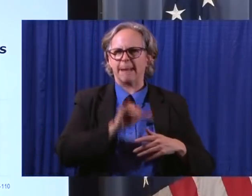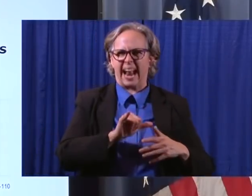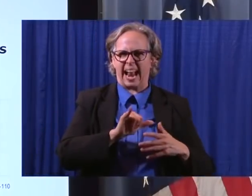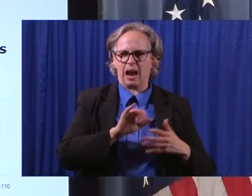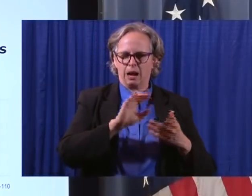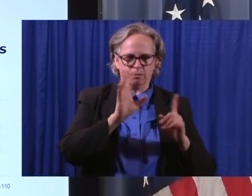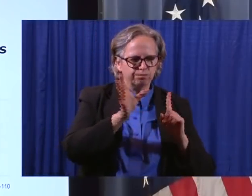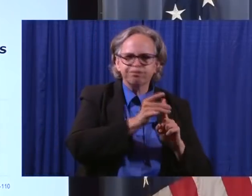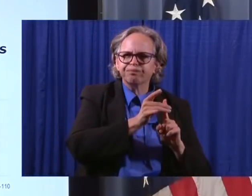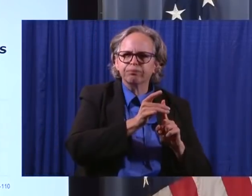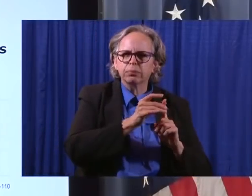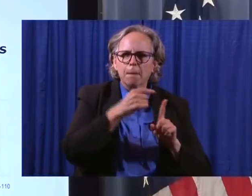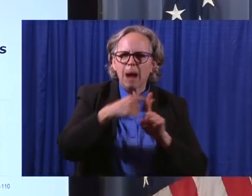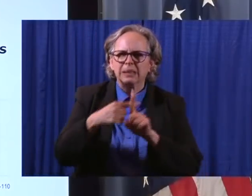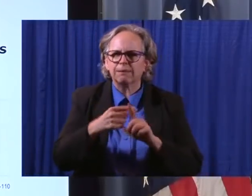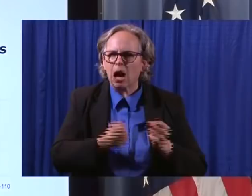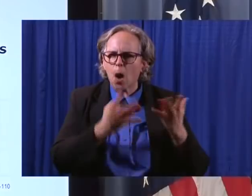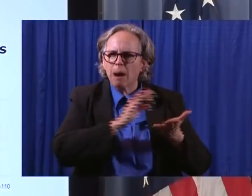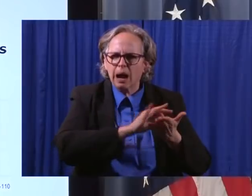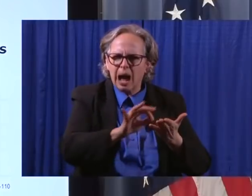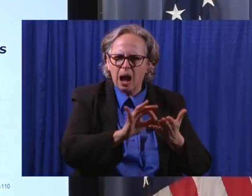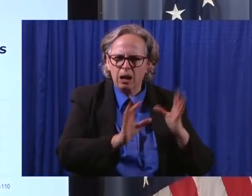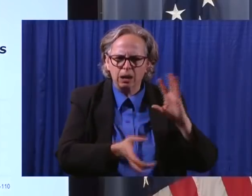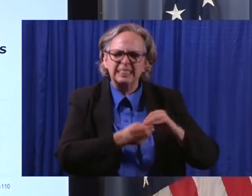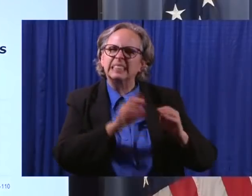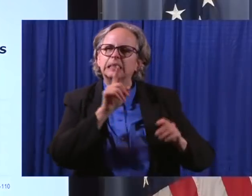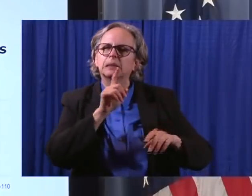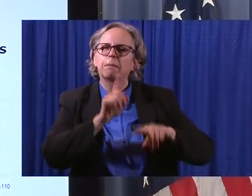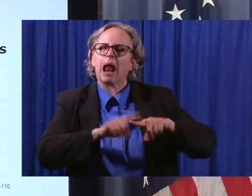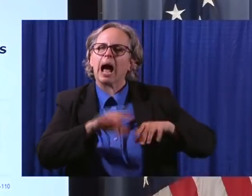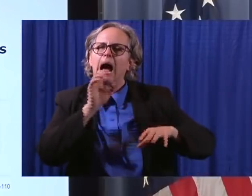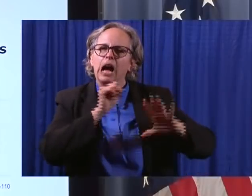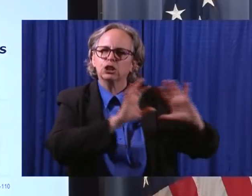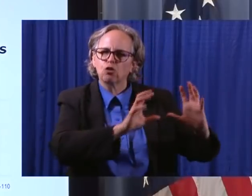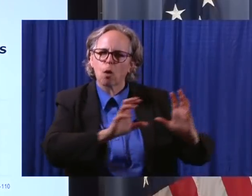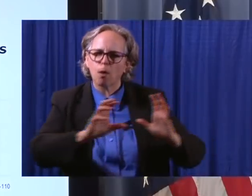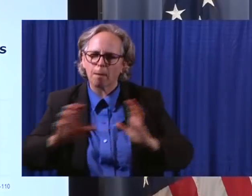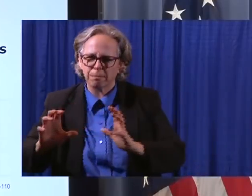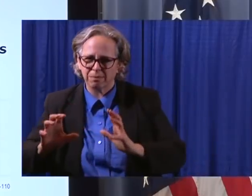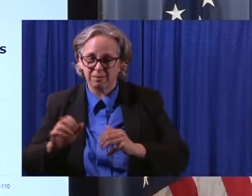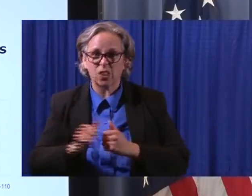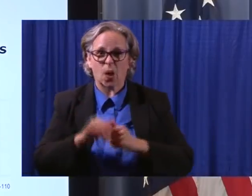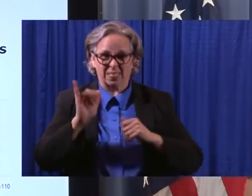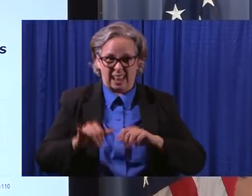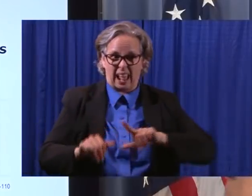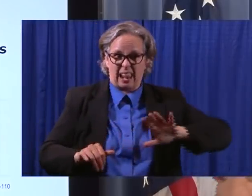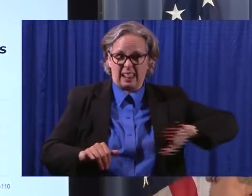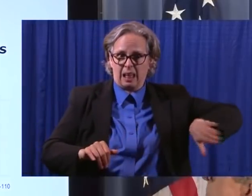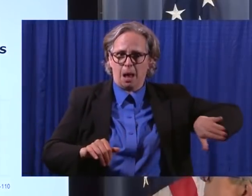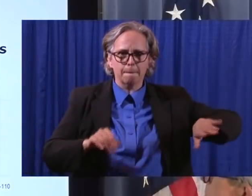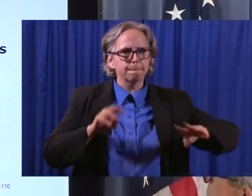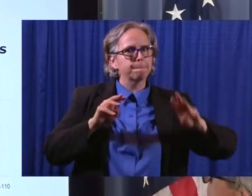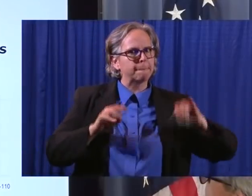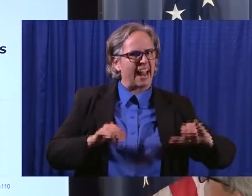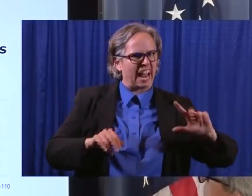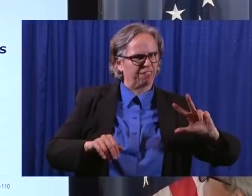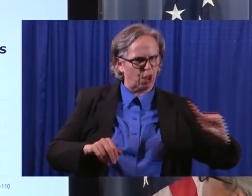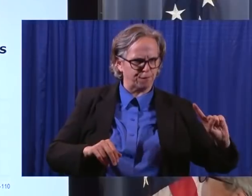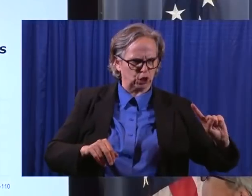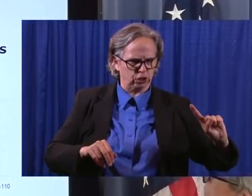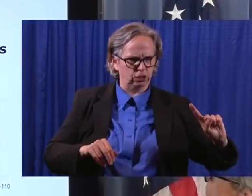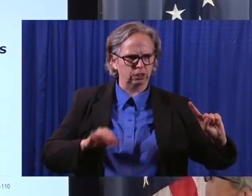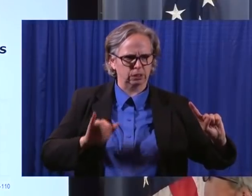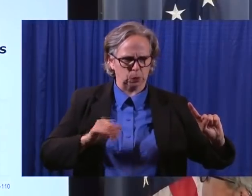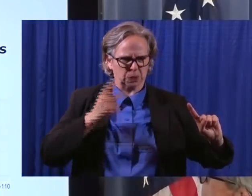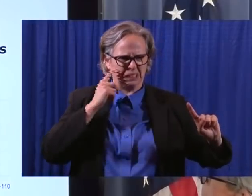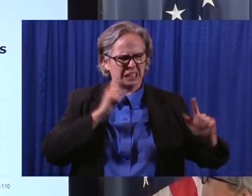results that we got by age. And so on the left-hand side, in the week of May 31st, you can see that the distribution